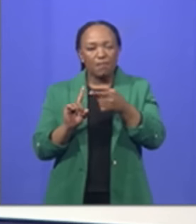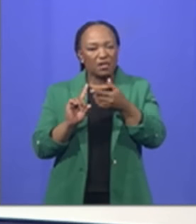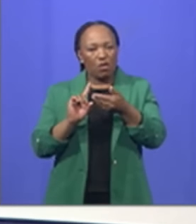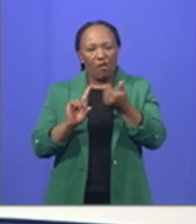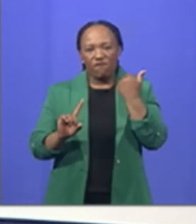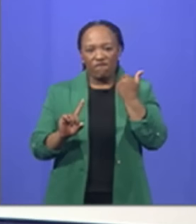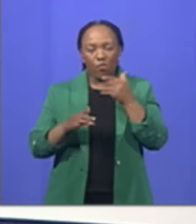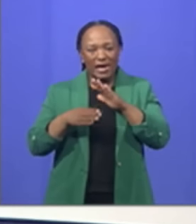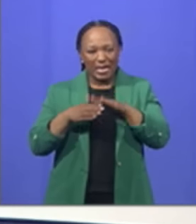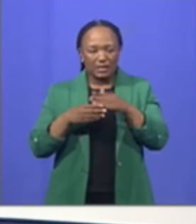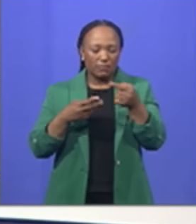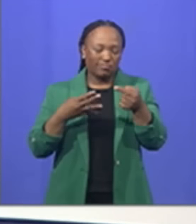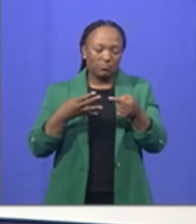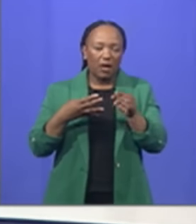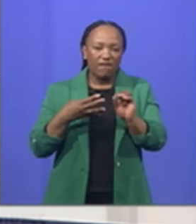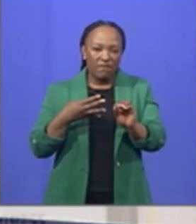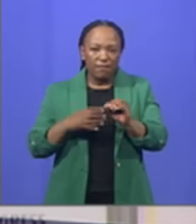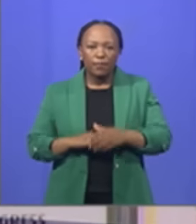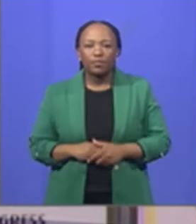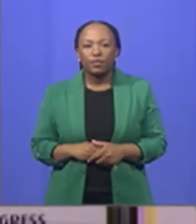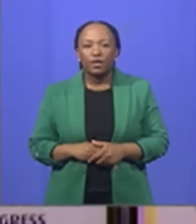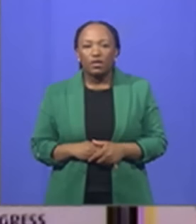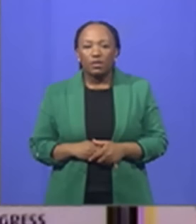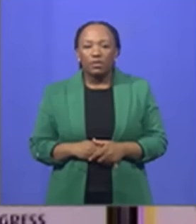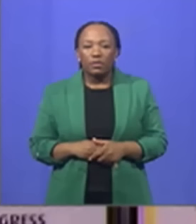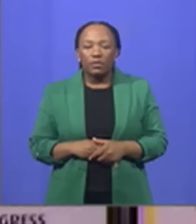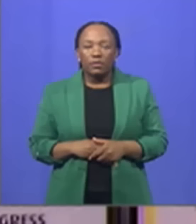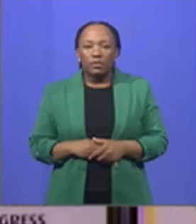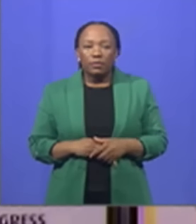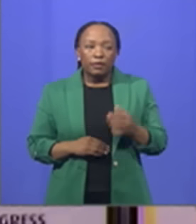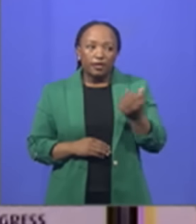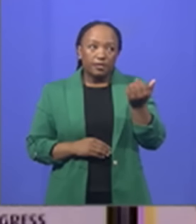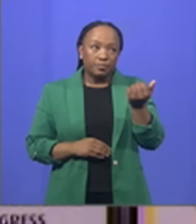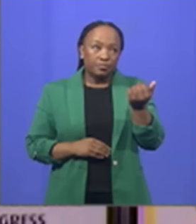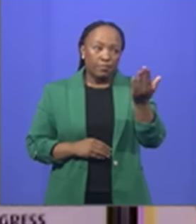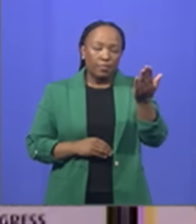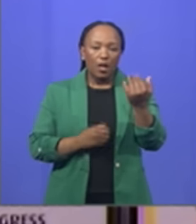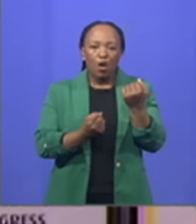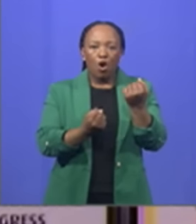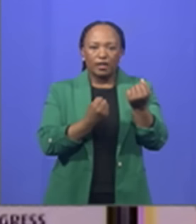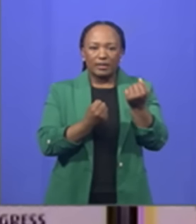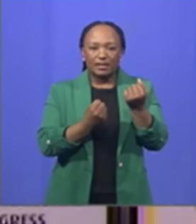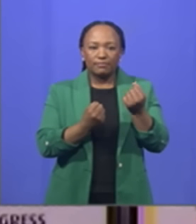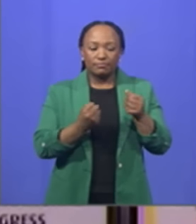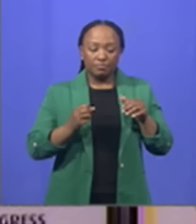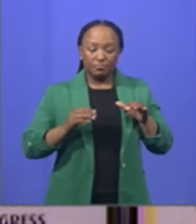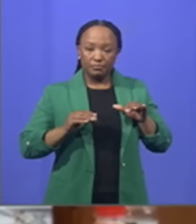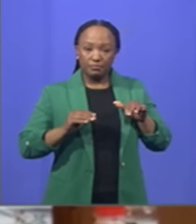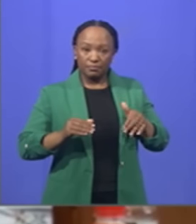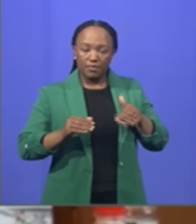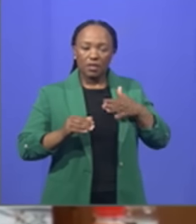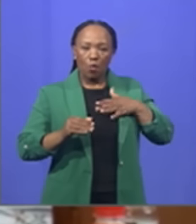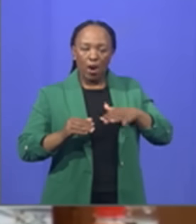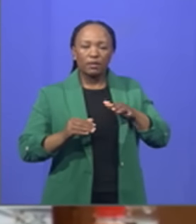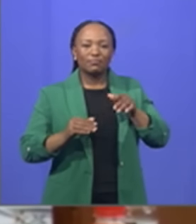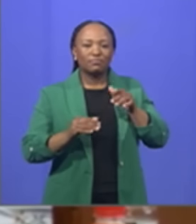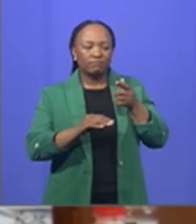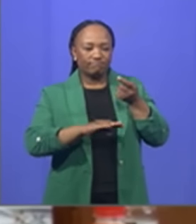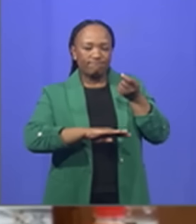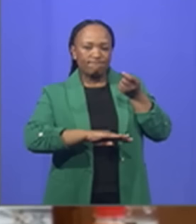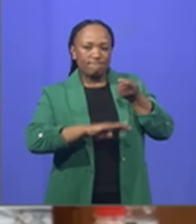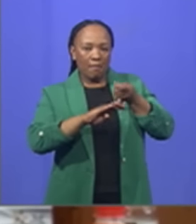maswa. Ka dingwaleng tšeo di lego pele ga kgorotsheko setheo se nyaka kgorotsheko e fane ka taelo go